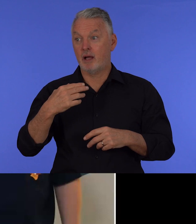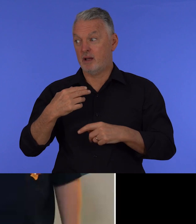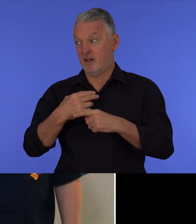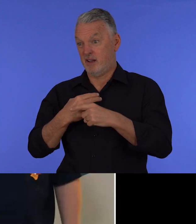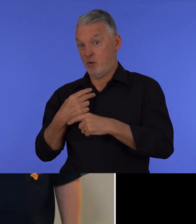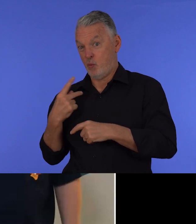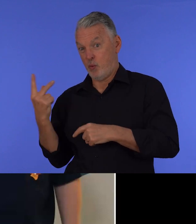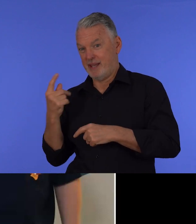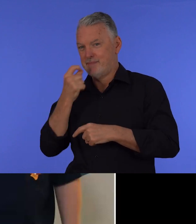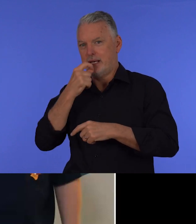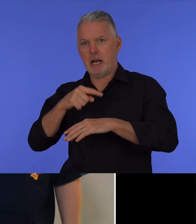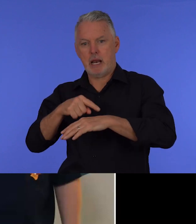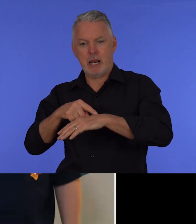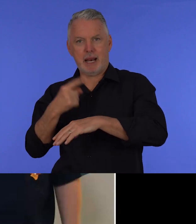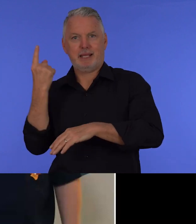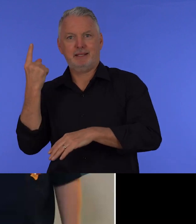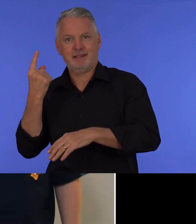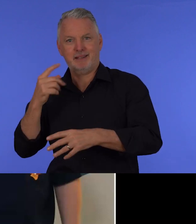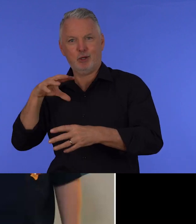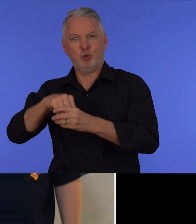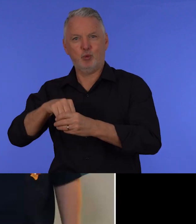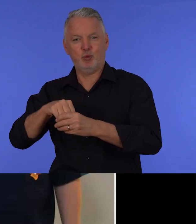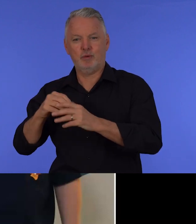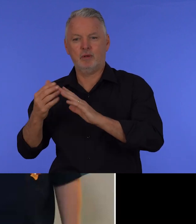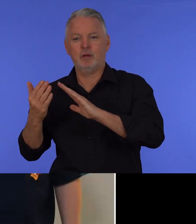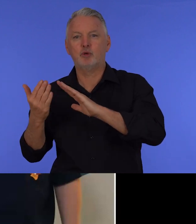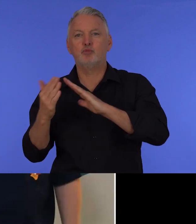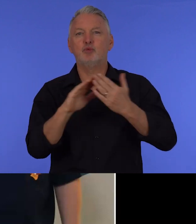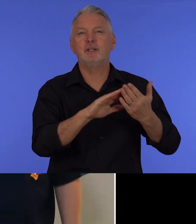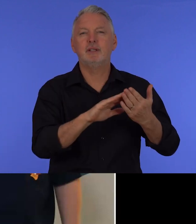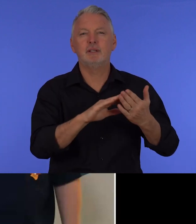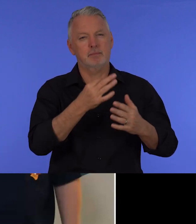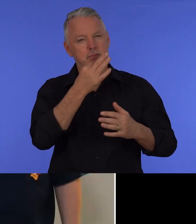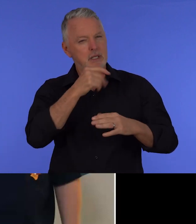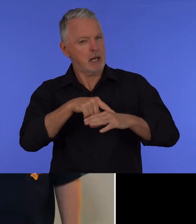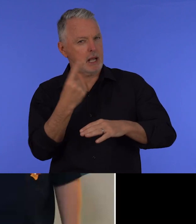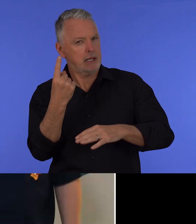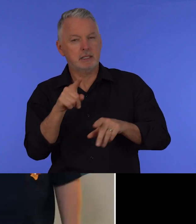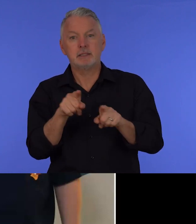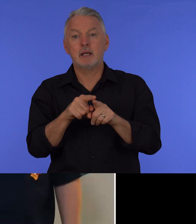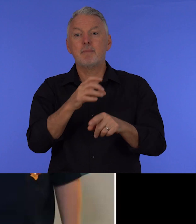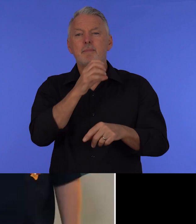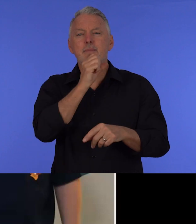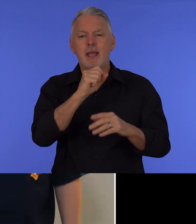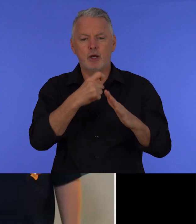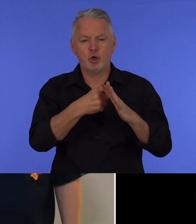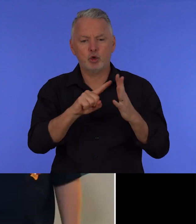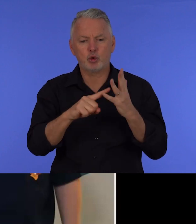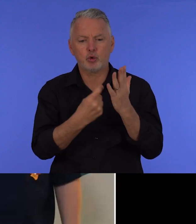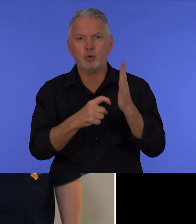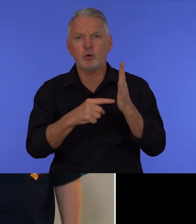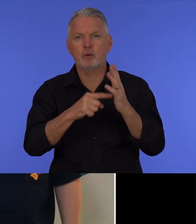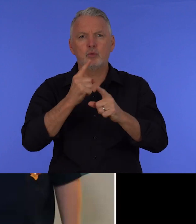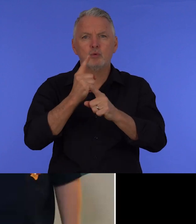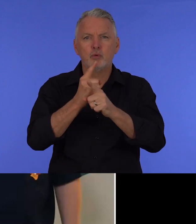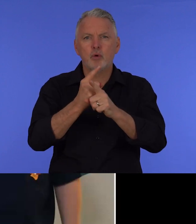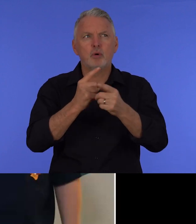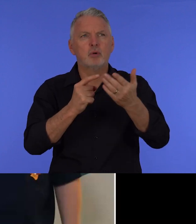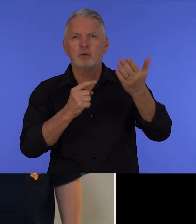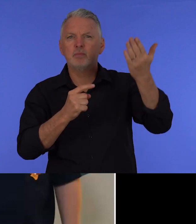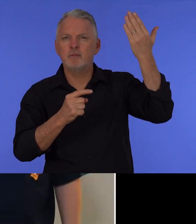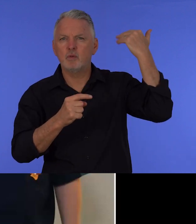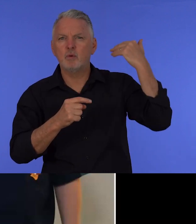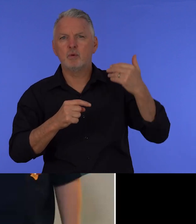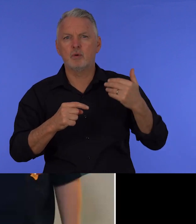Unlike the previous 2 parents, we're a little bit later to coming to community inclusion, unfortunately. A little bit like Kurt spoke